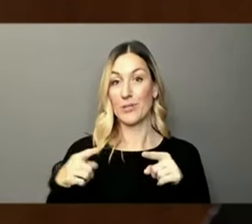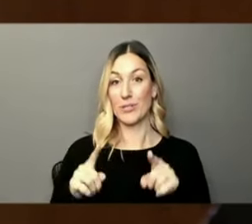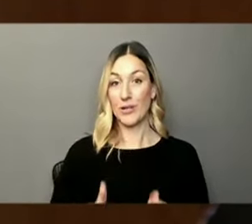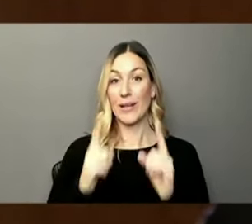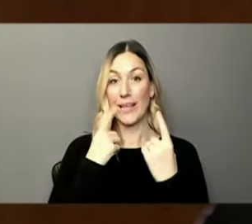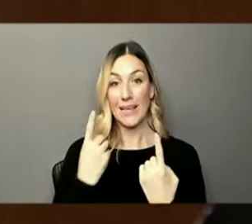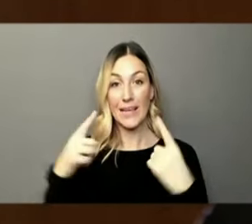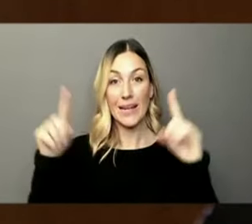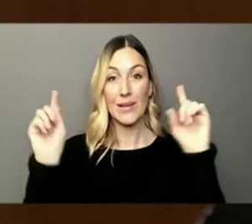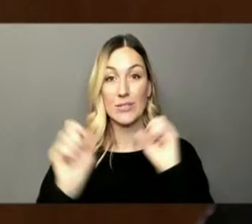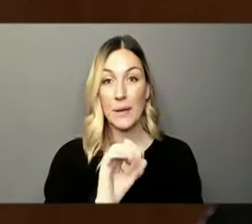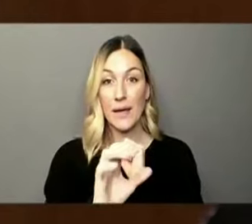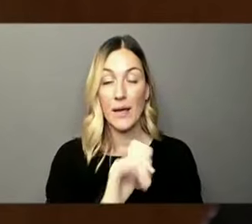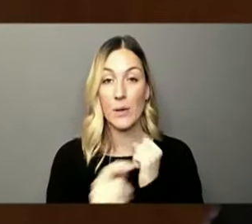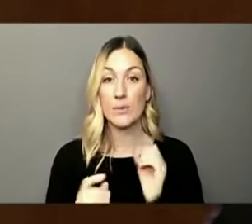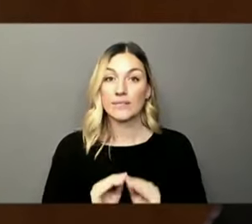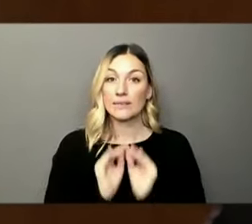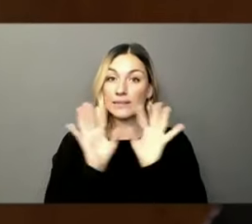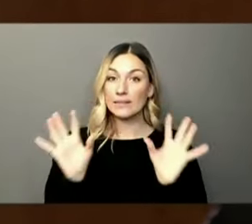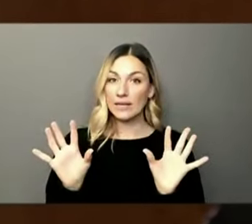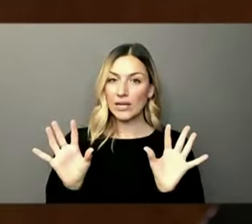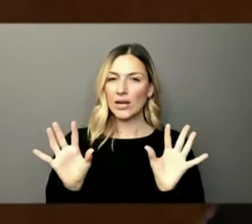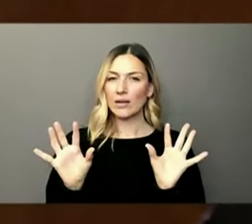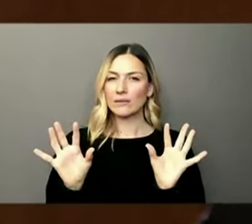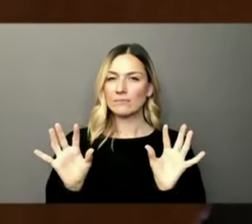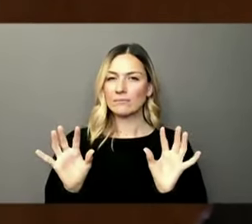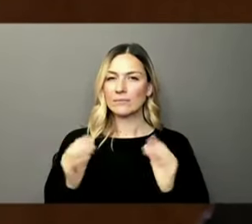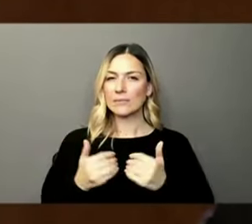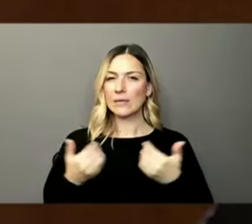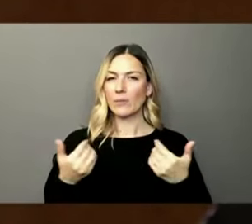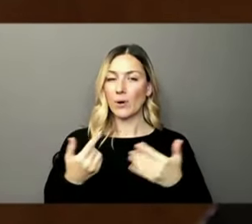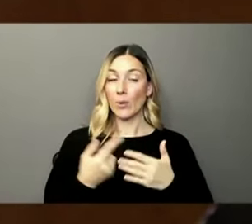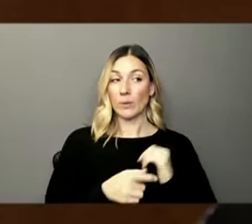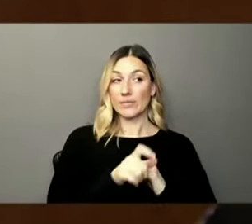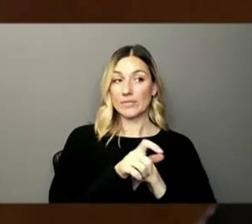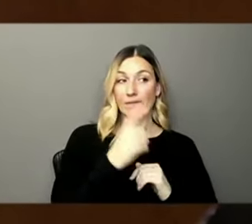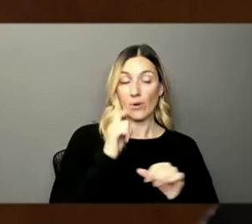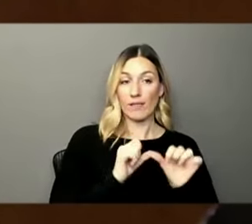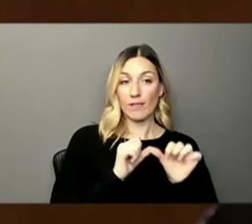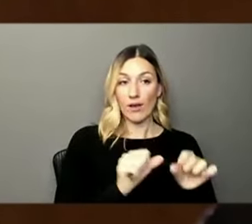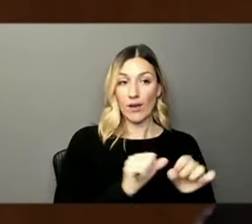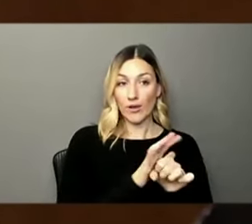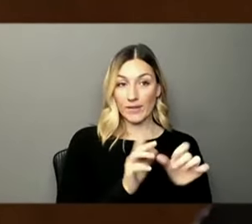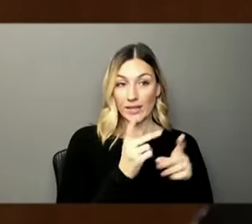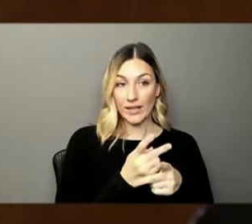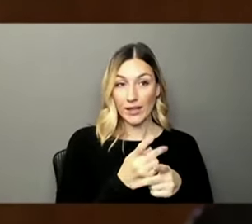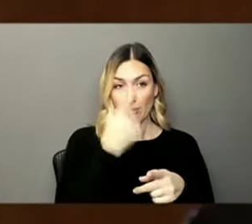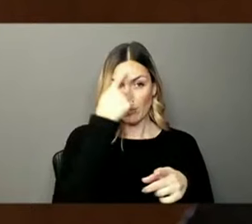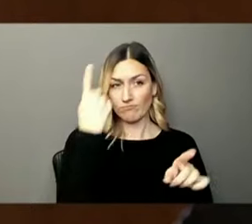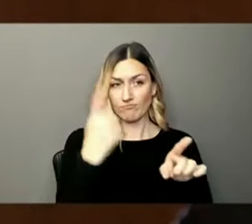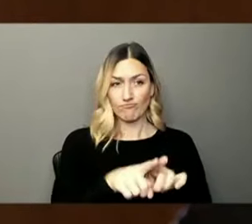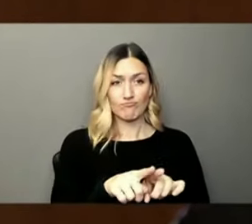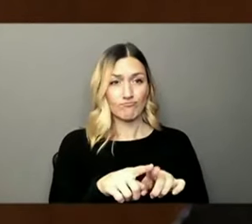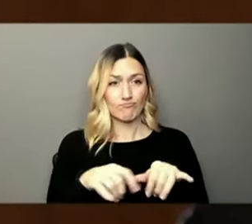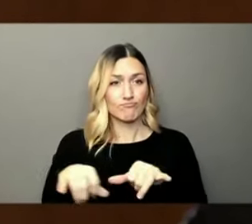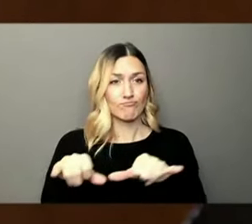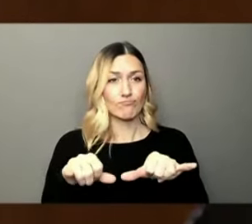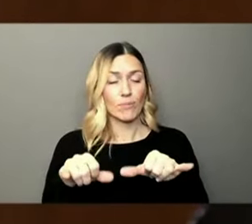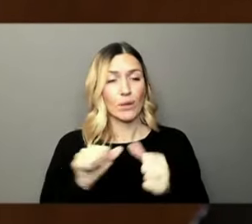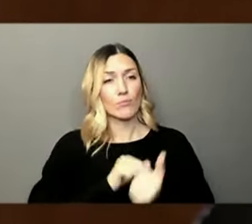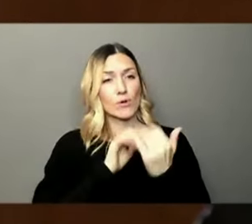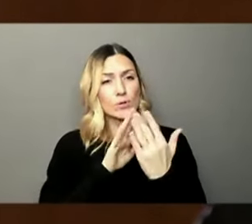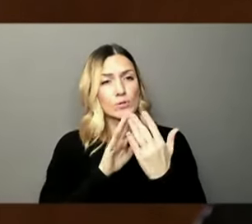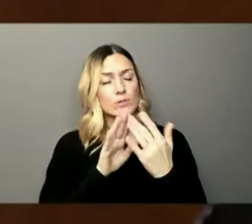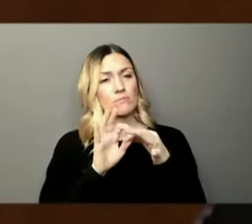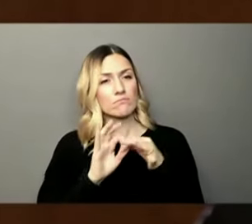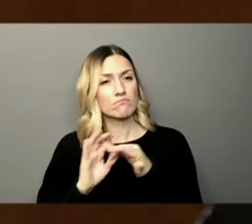a pretty clear delineation of what was needed for long COVID care, and we all agreed with it. So our approaches are actually quite harmonized. There's